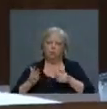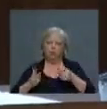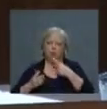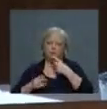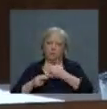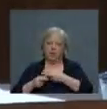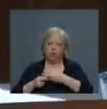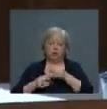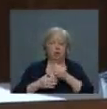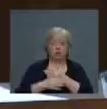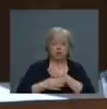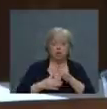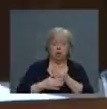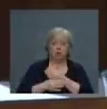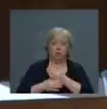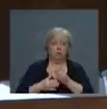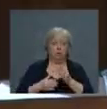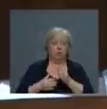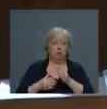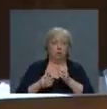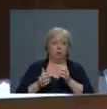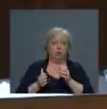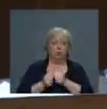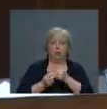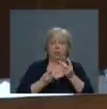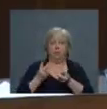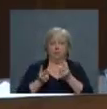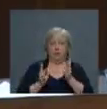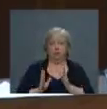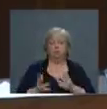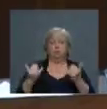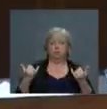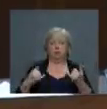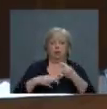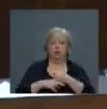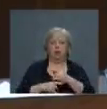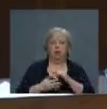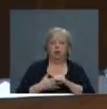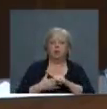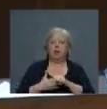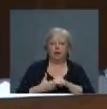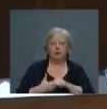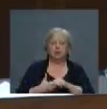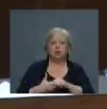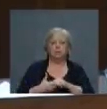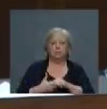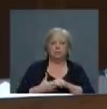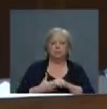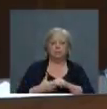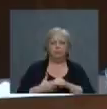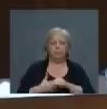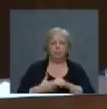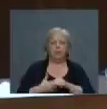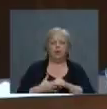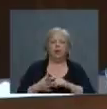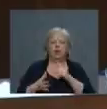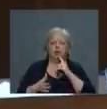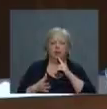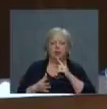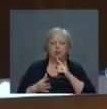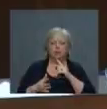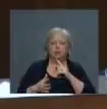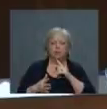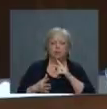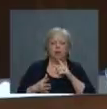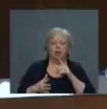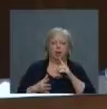share with the staff, with the visitors here today, that there's more to what the Congress is saying than what